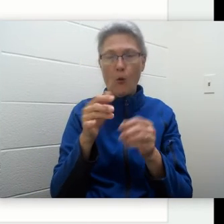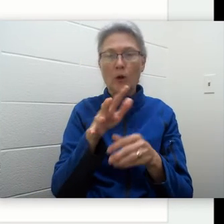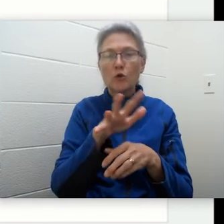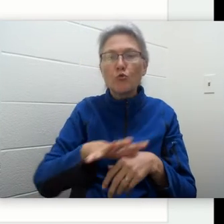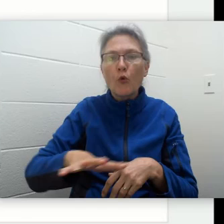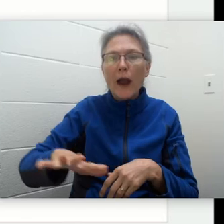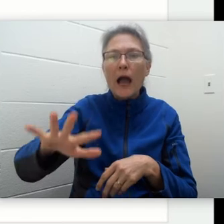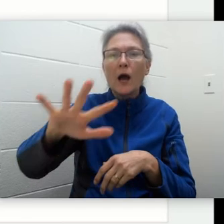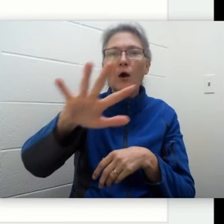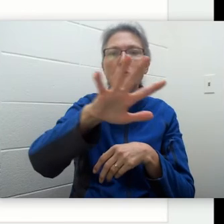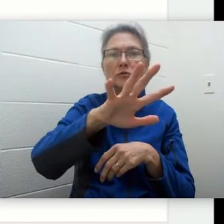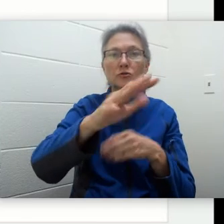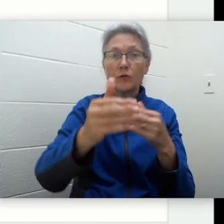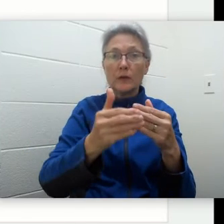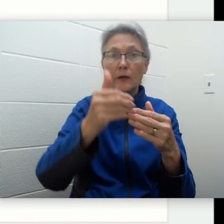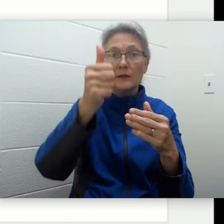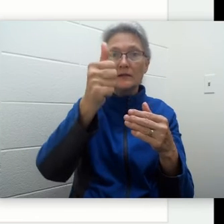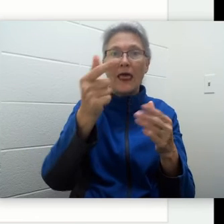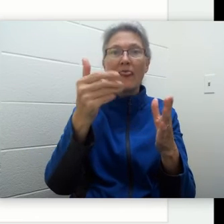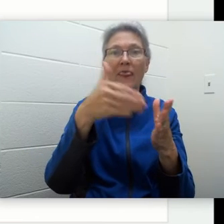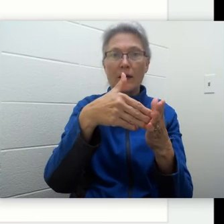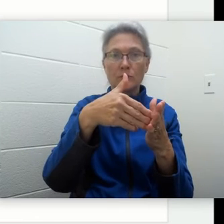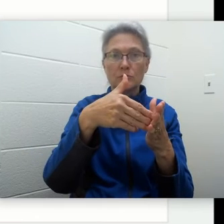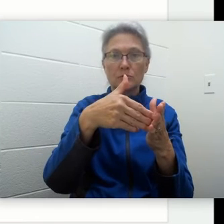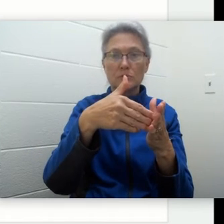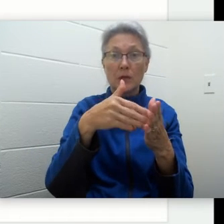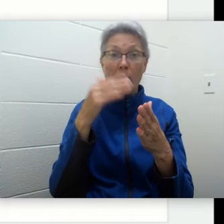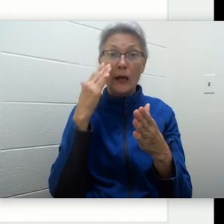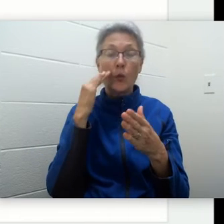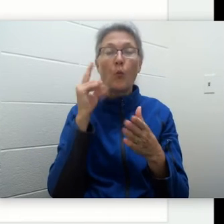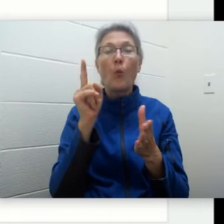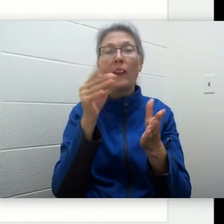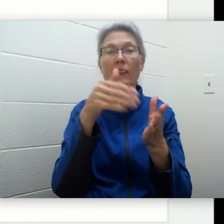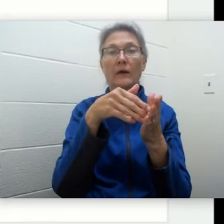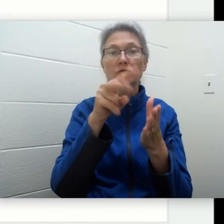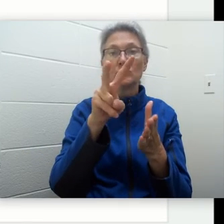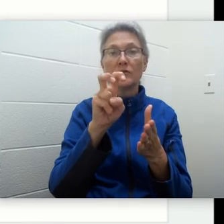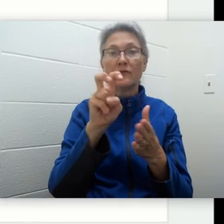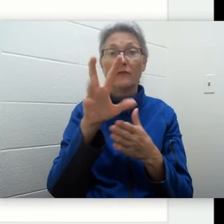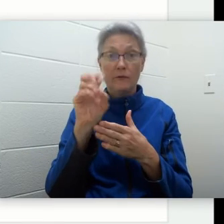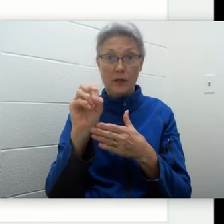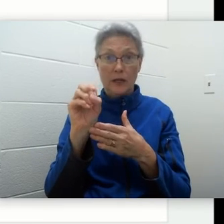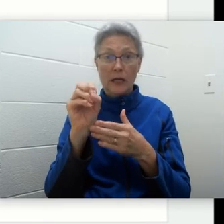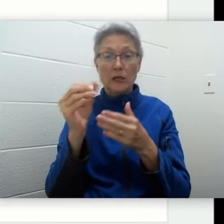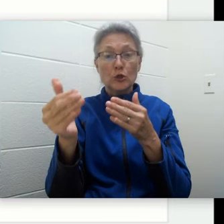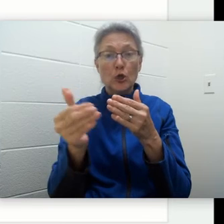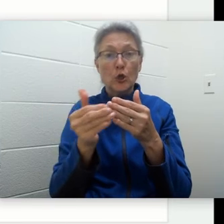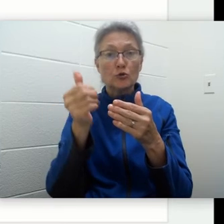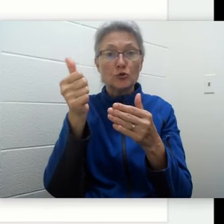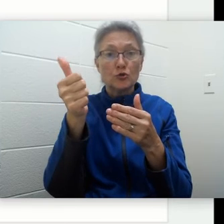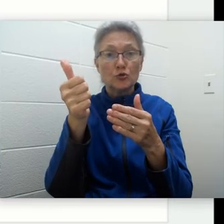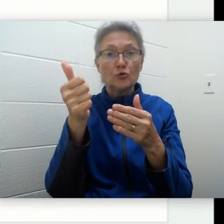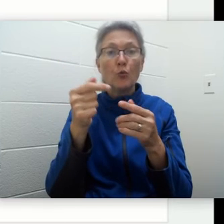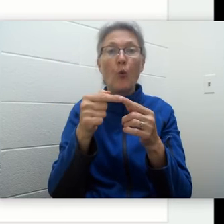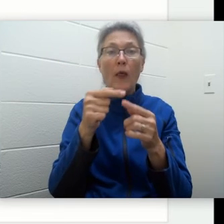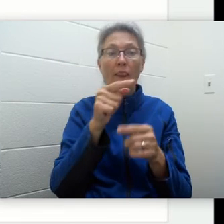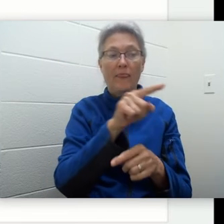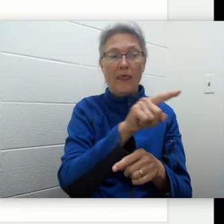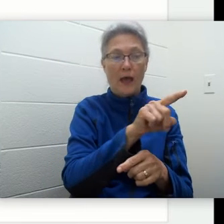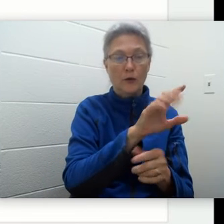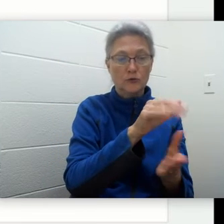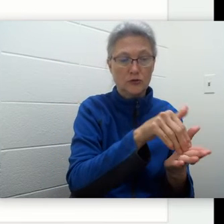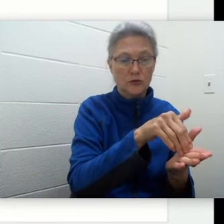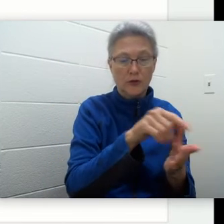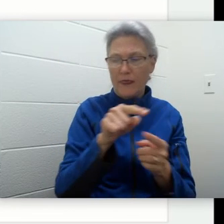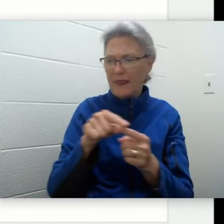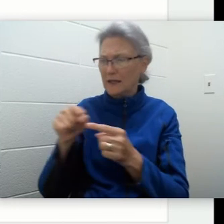round it to the nearest thousands, I know that 1,250 is closer to 1,000 than it is